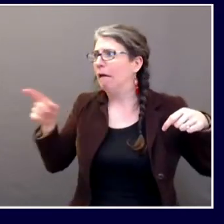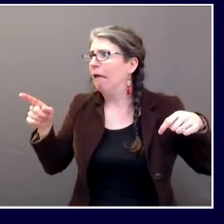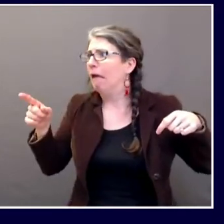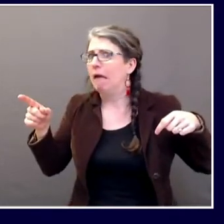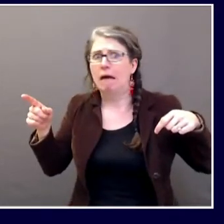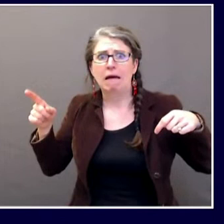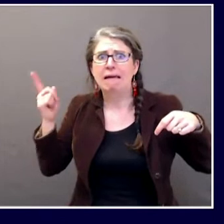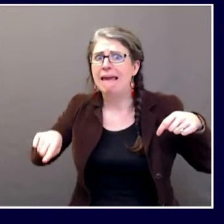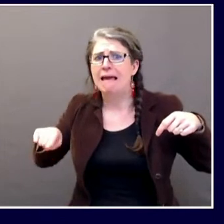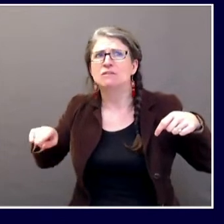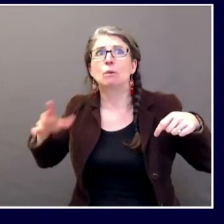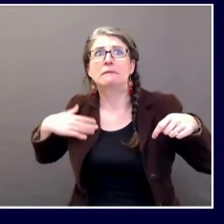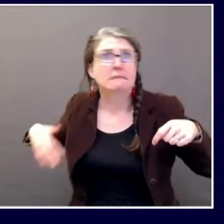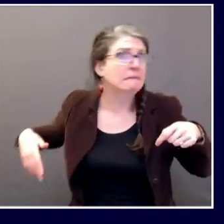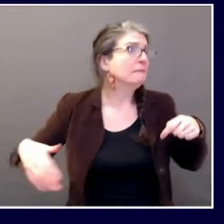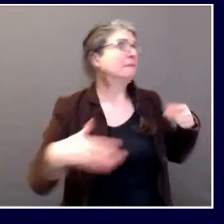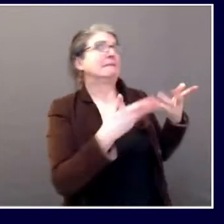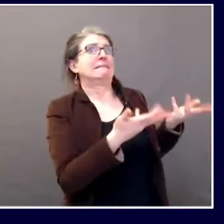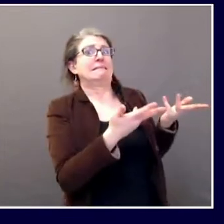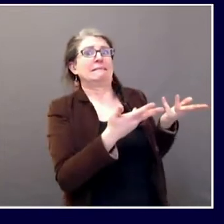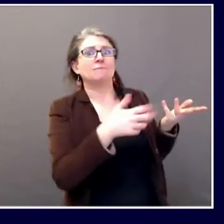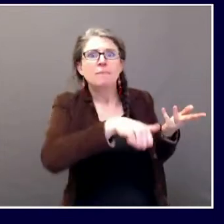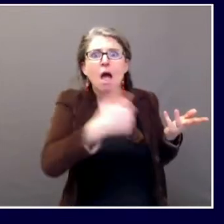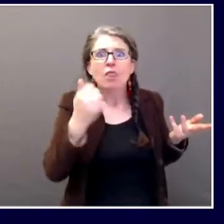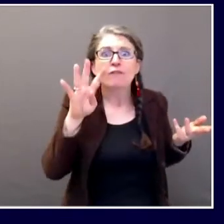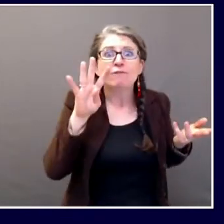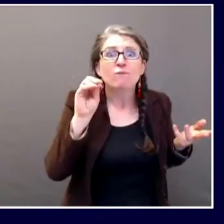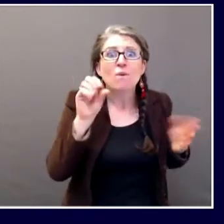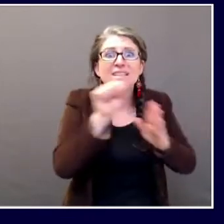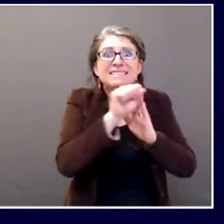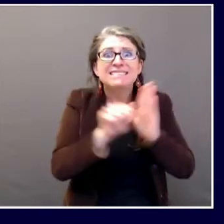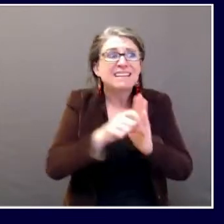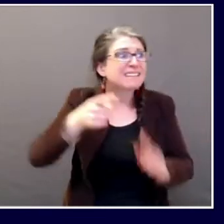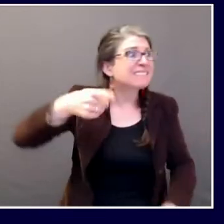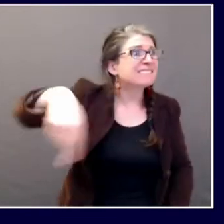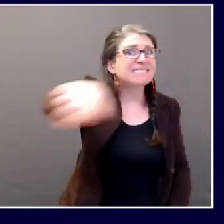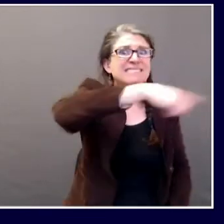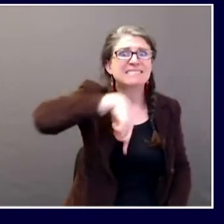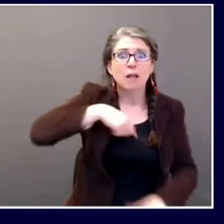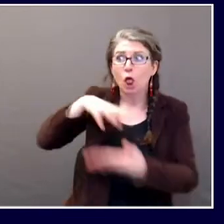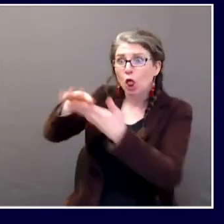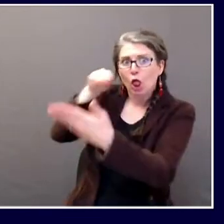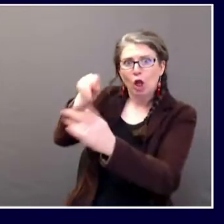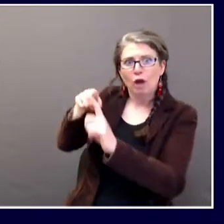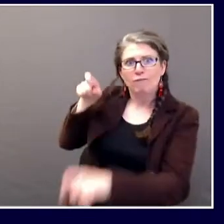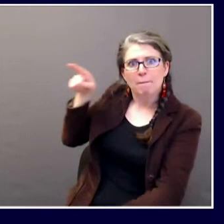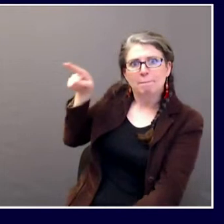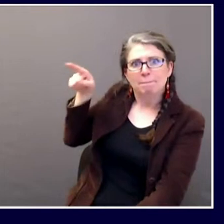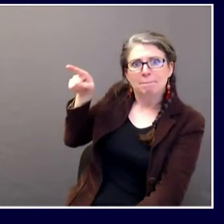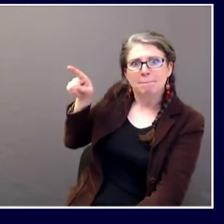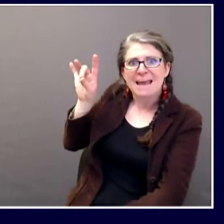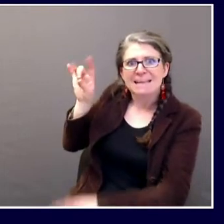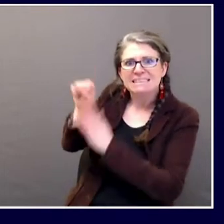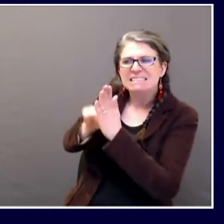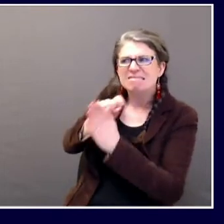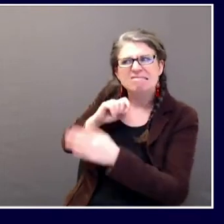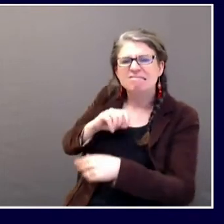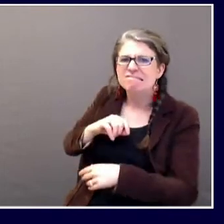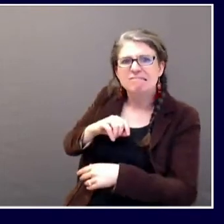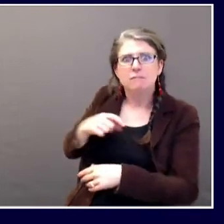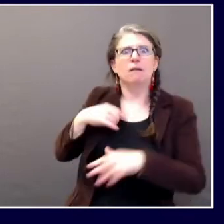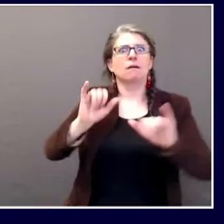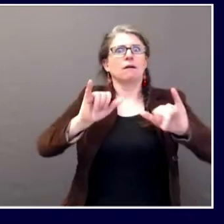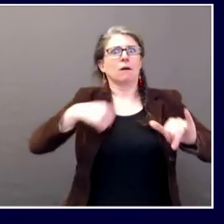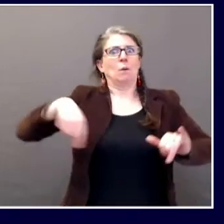having to fill in the gaps on their own. So Brian, to the extent we are going it alone, we are going it alone